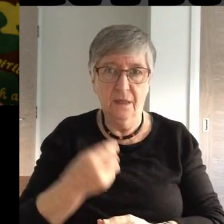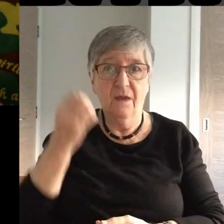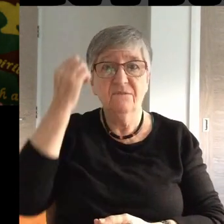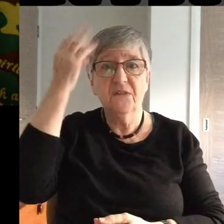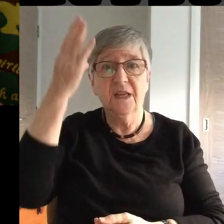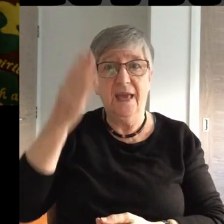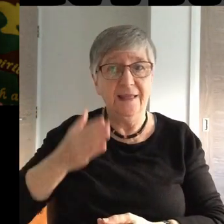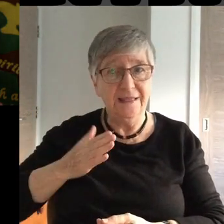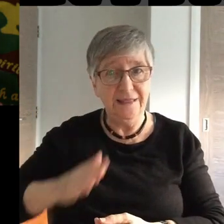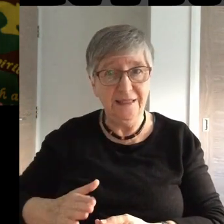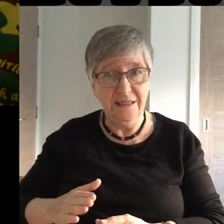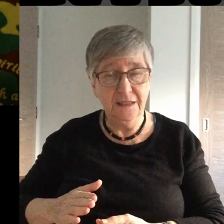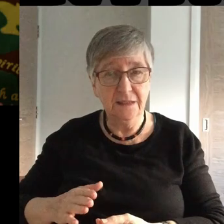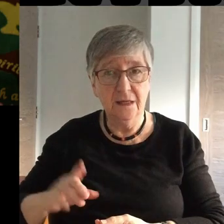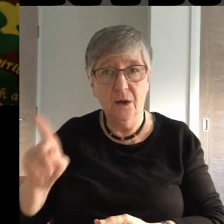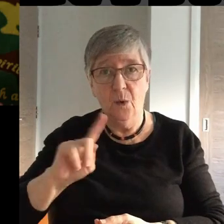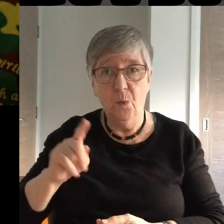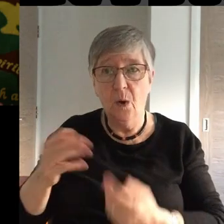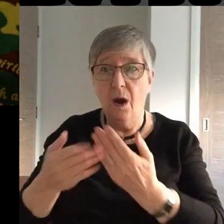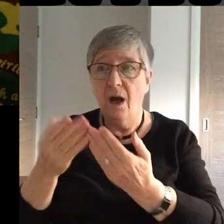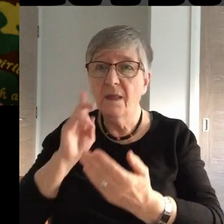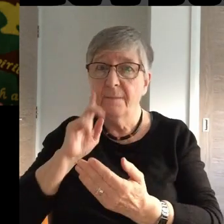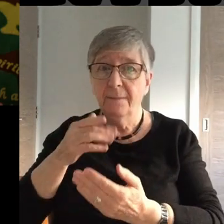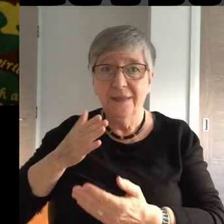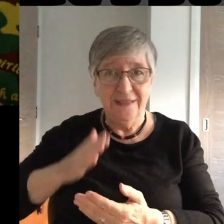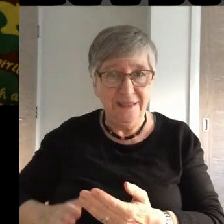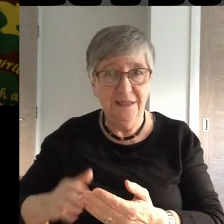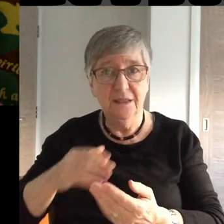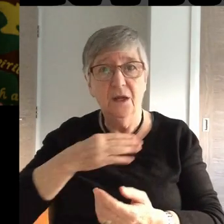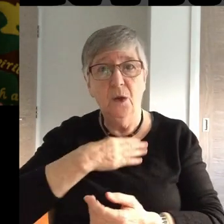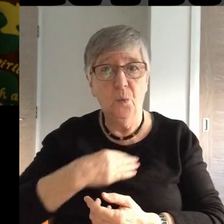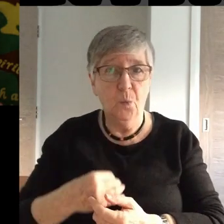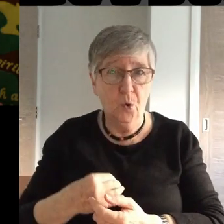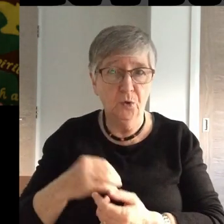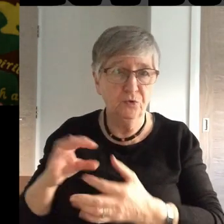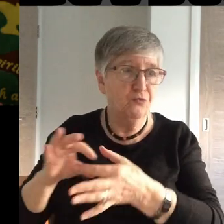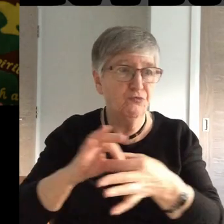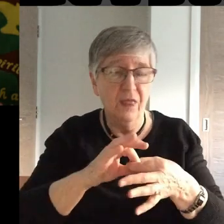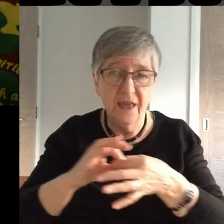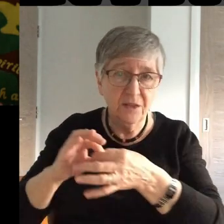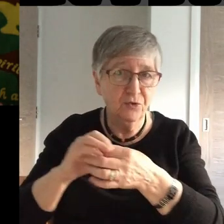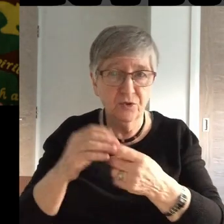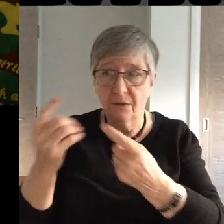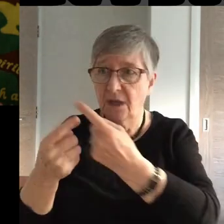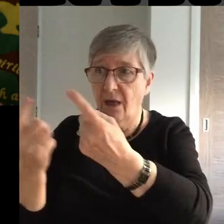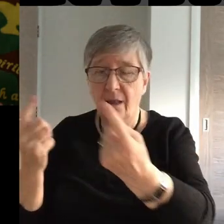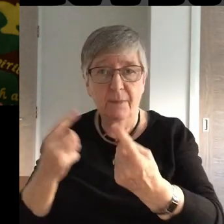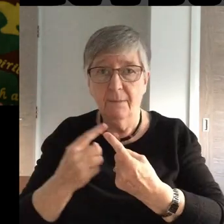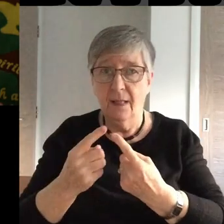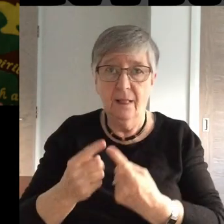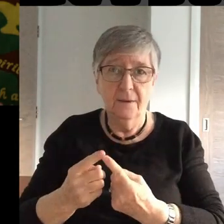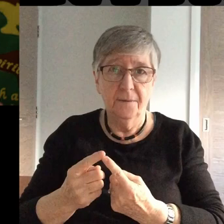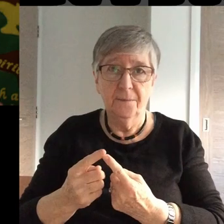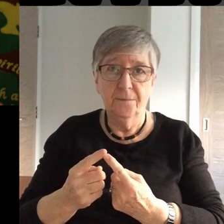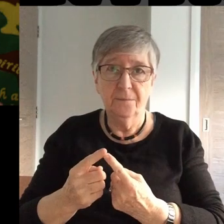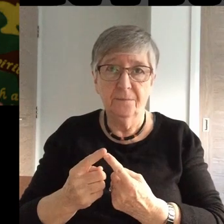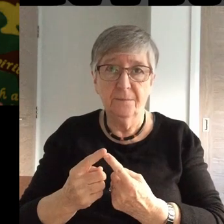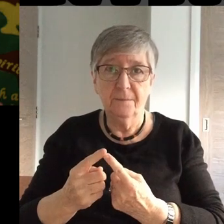we forget the needs and the desires and the wants and the loves and the relationships of everyone else around